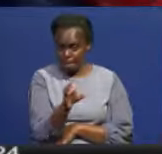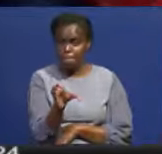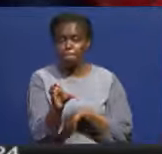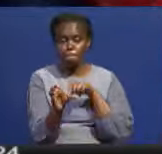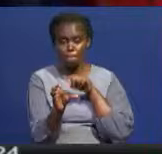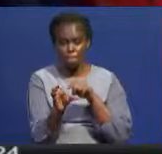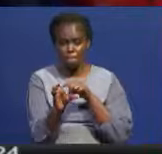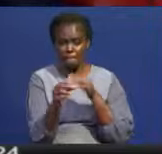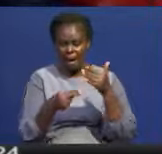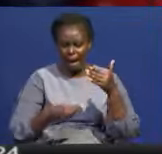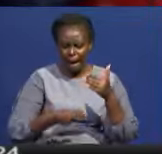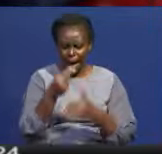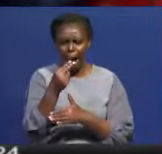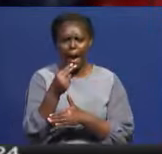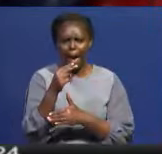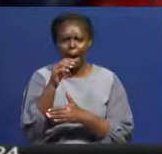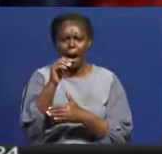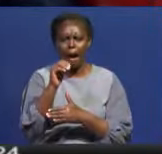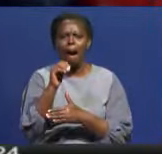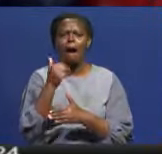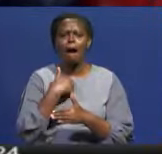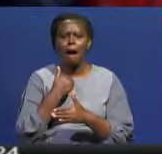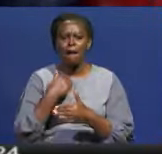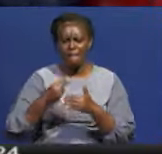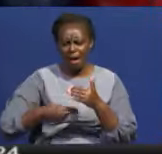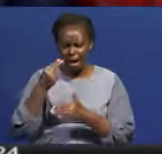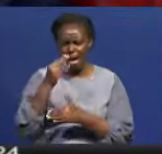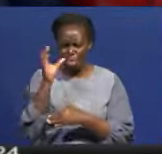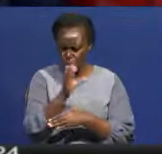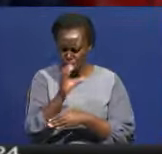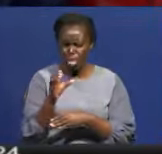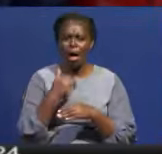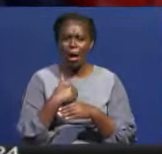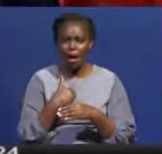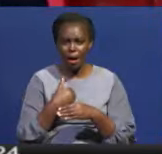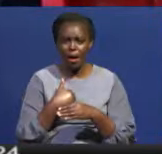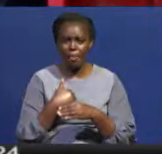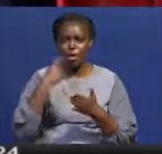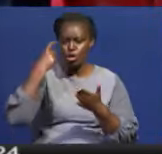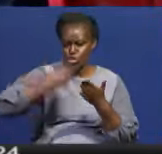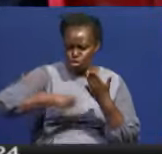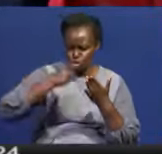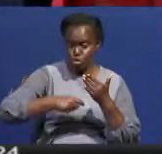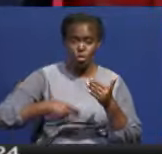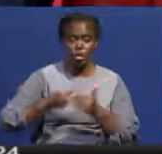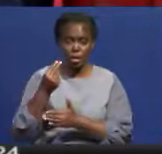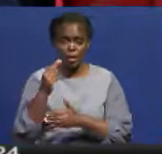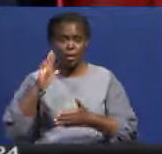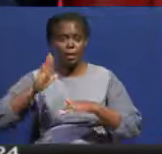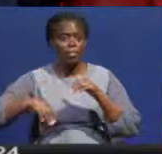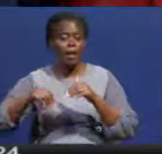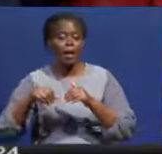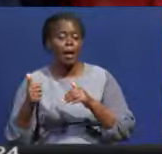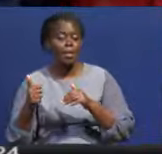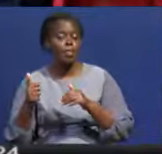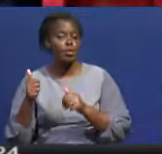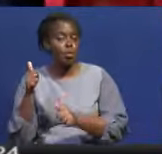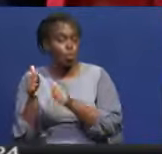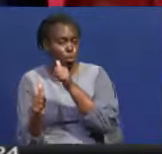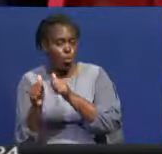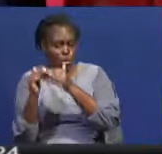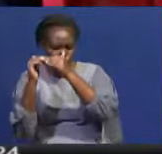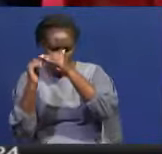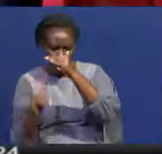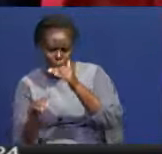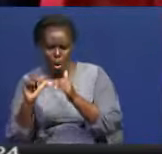have higher alcohol content will have a higher excise duty than those alcoholic drinks that have